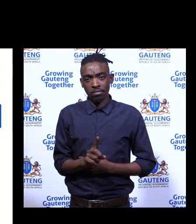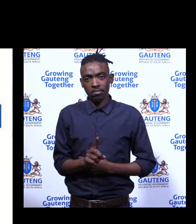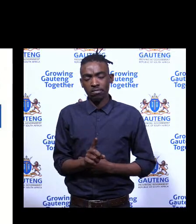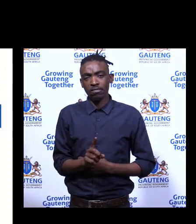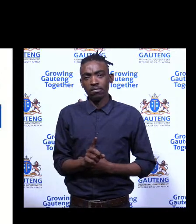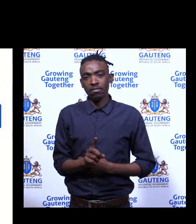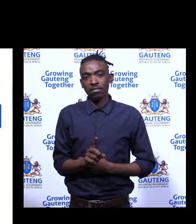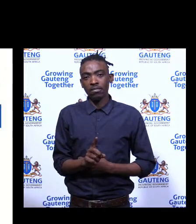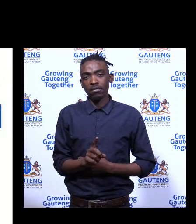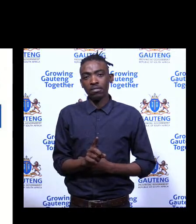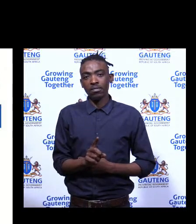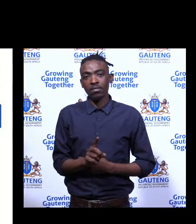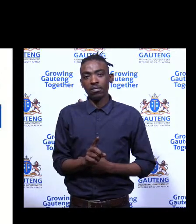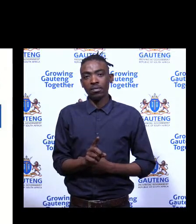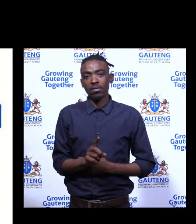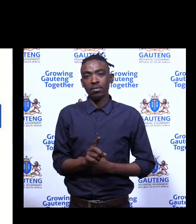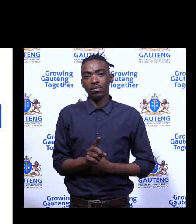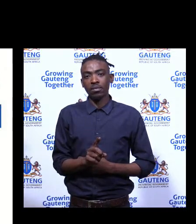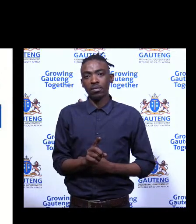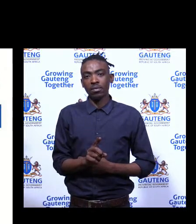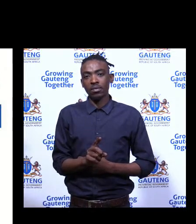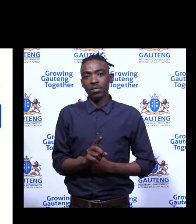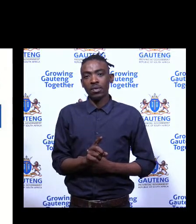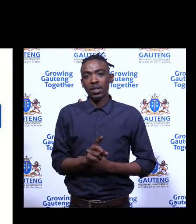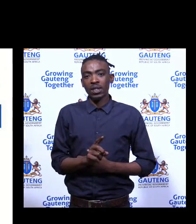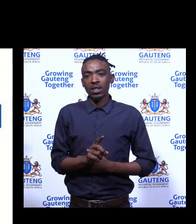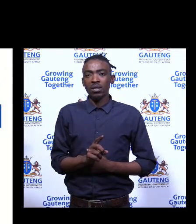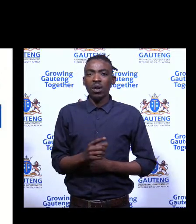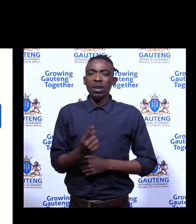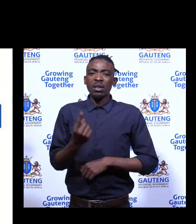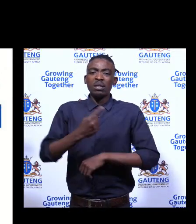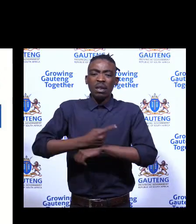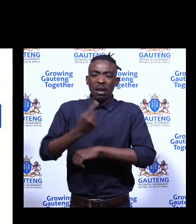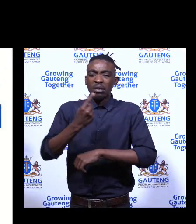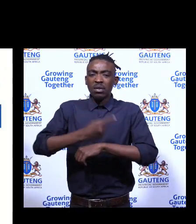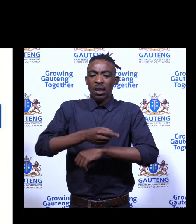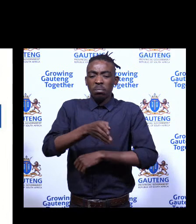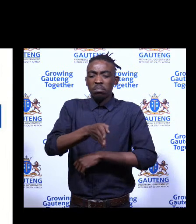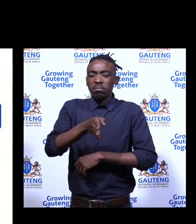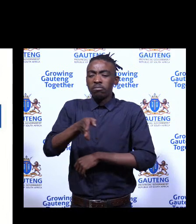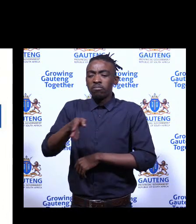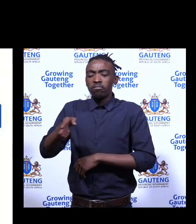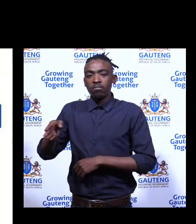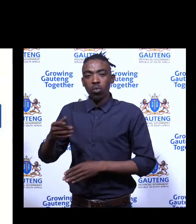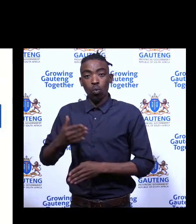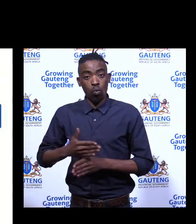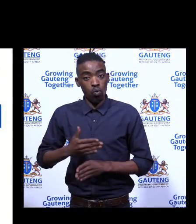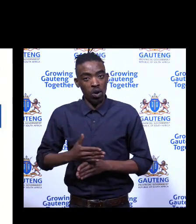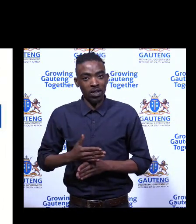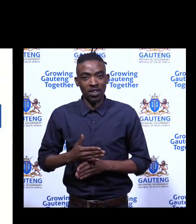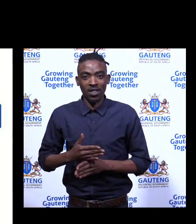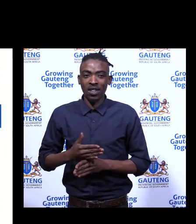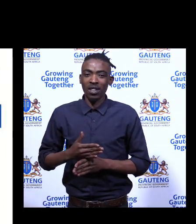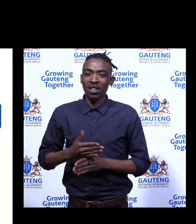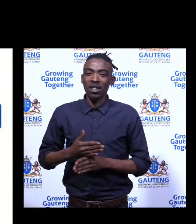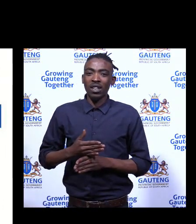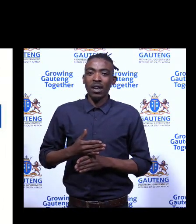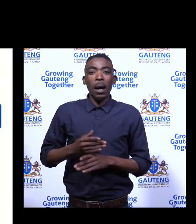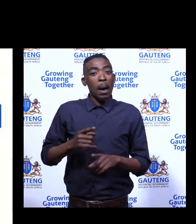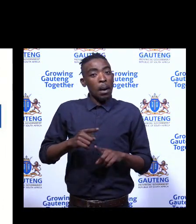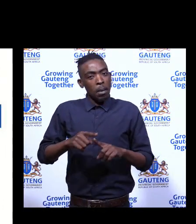about day-to-day work of reduction, but also response to when there is